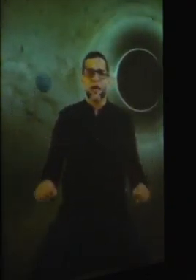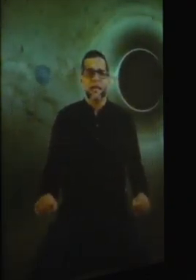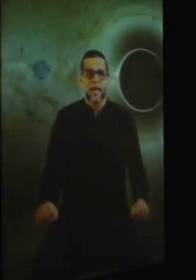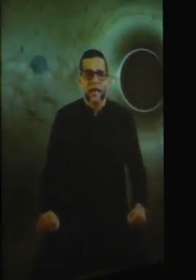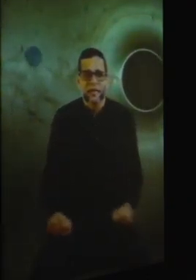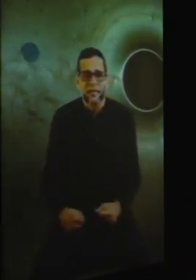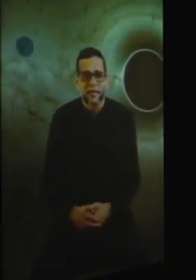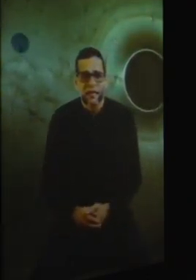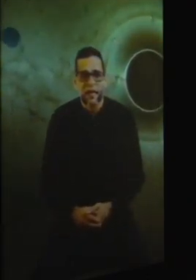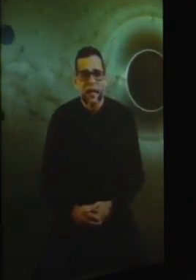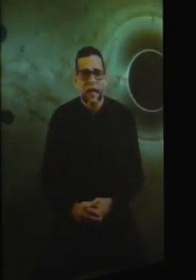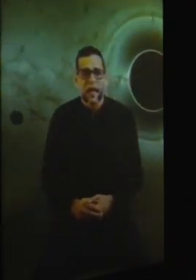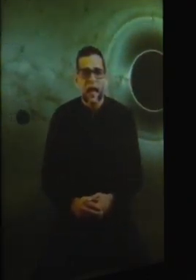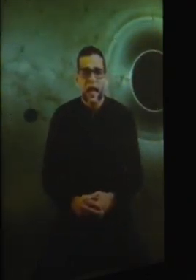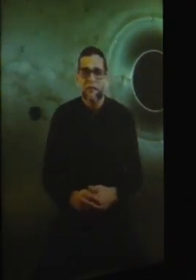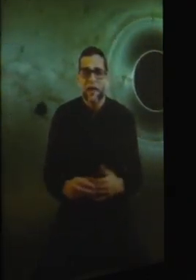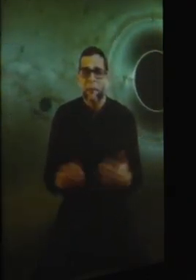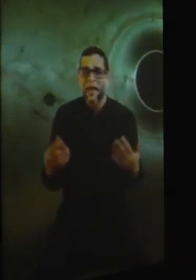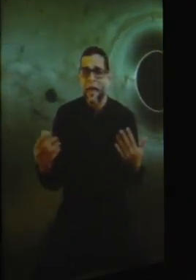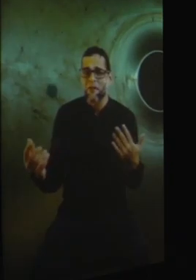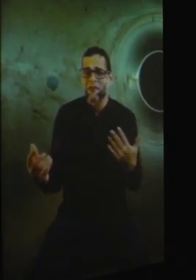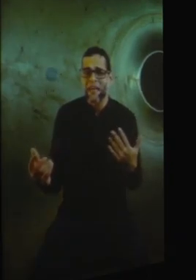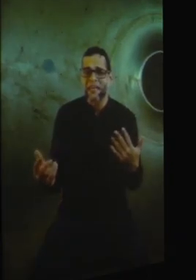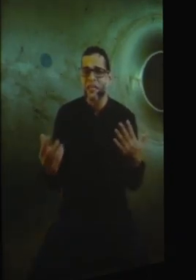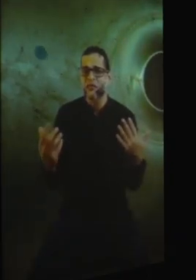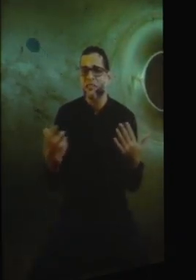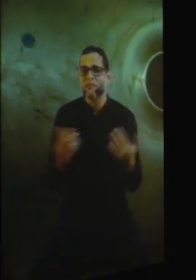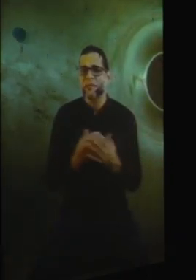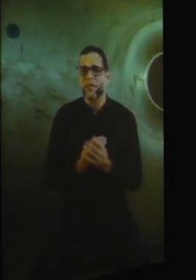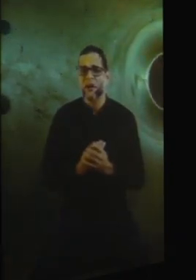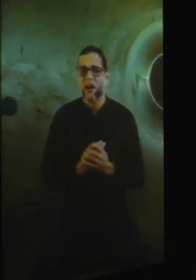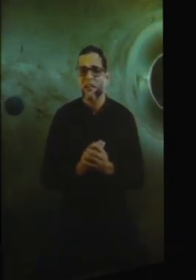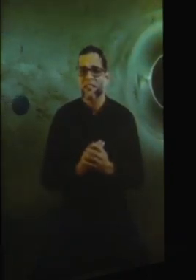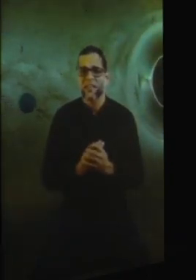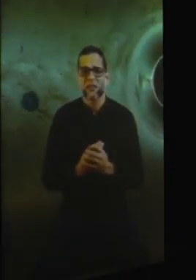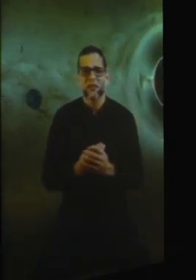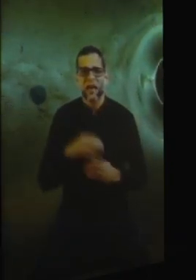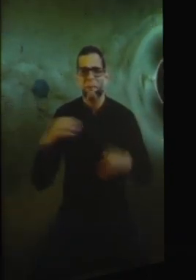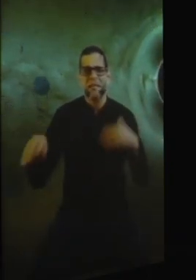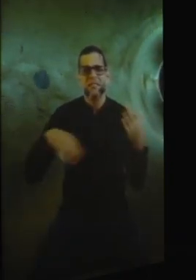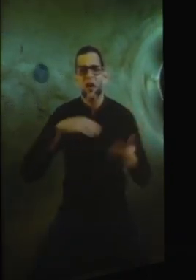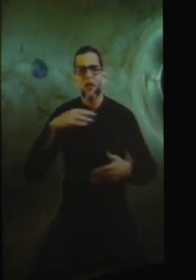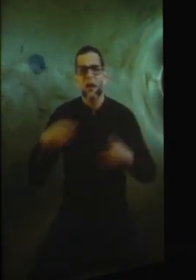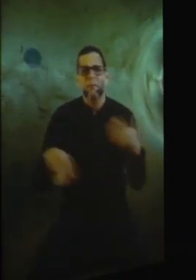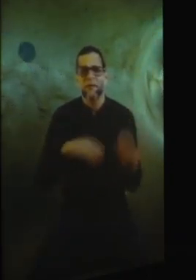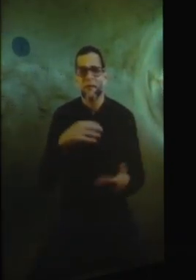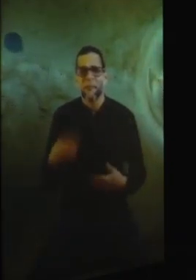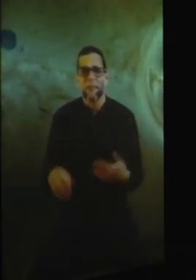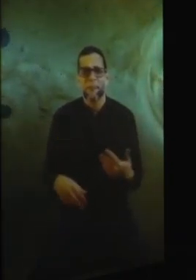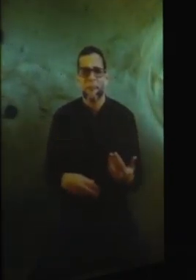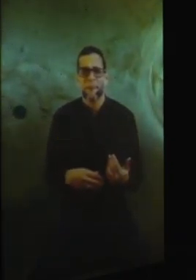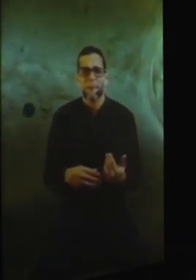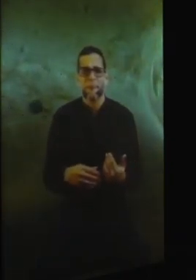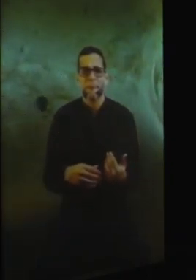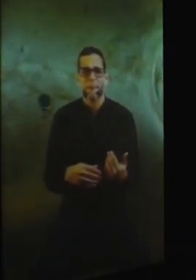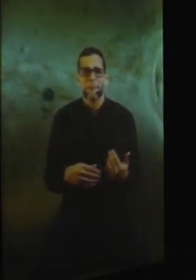Grand Canyon. I even got my MFA in interdisciplinary arts and learned how to mix it all up.